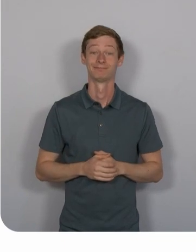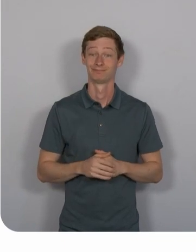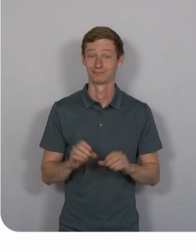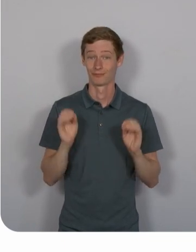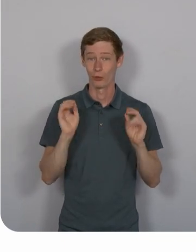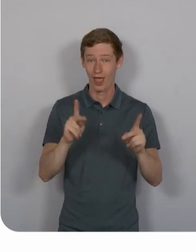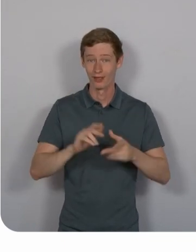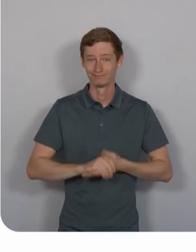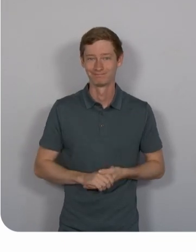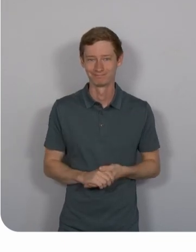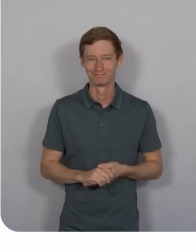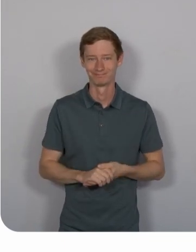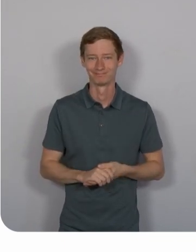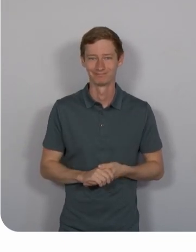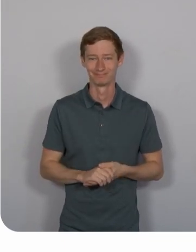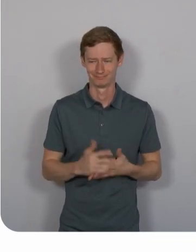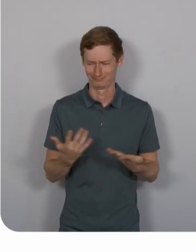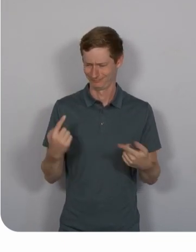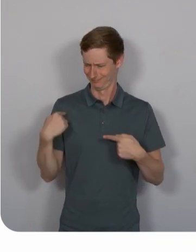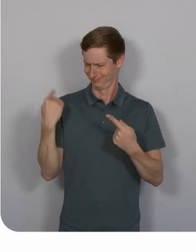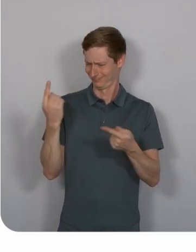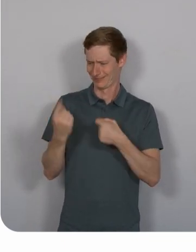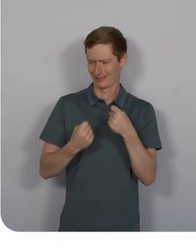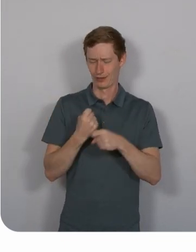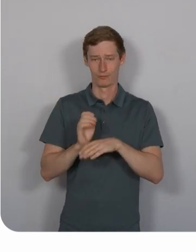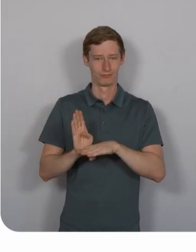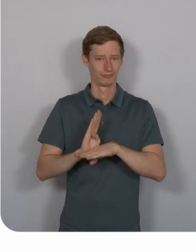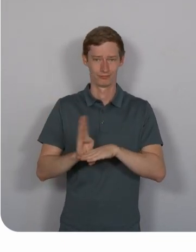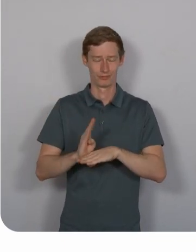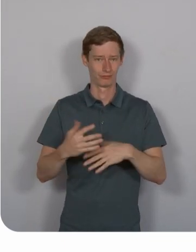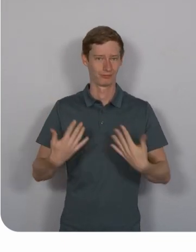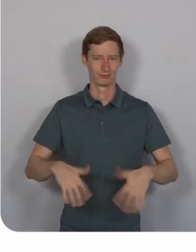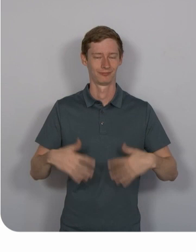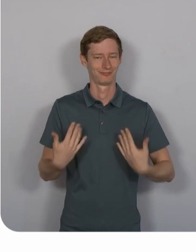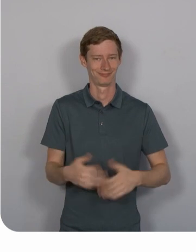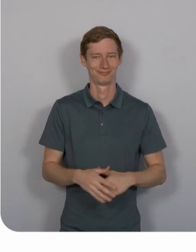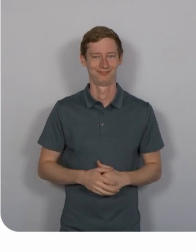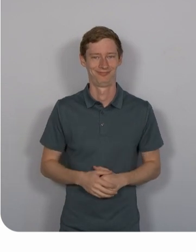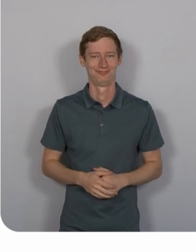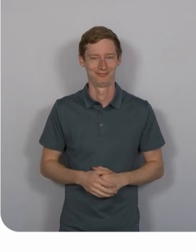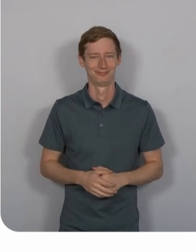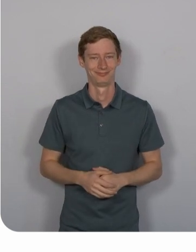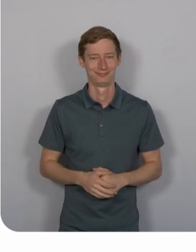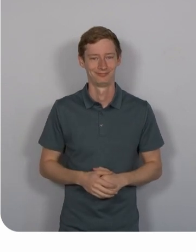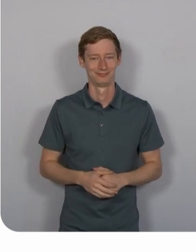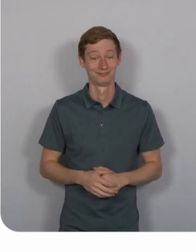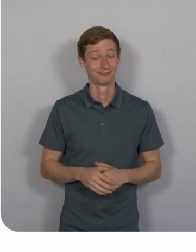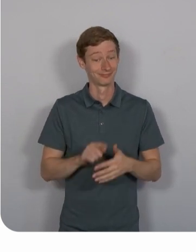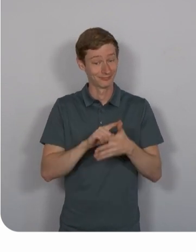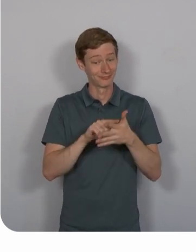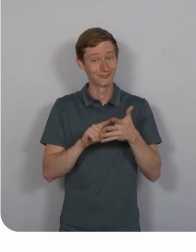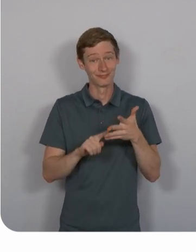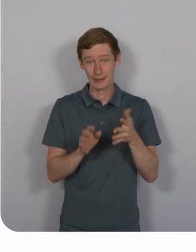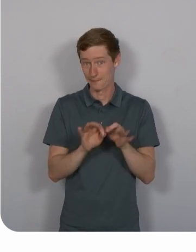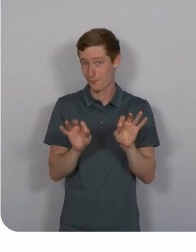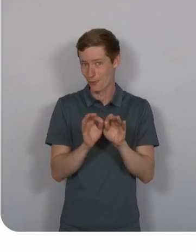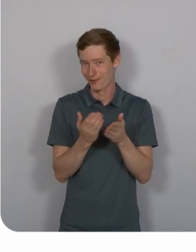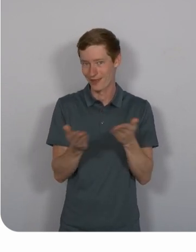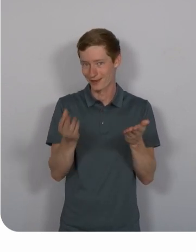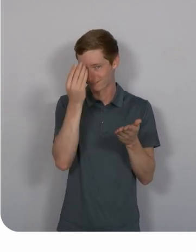Okay, so this has been a busy year. All right, and those are the main things that I wanted to share